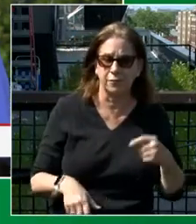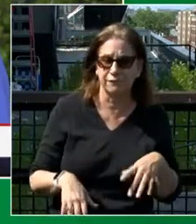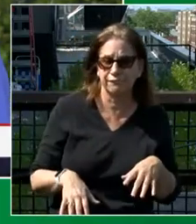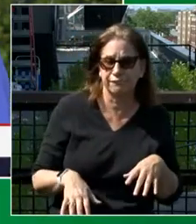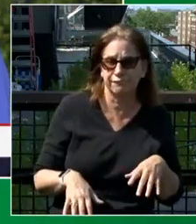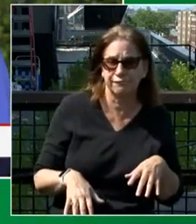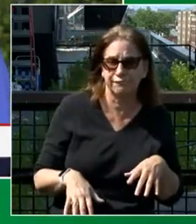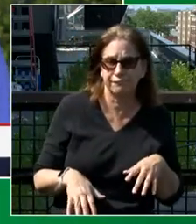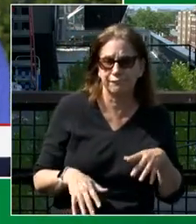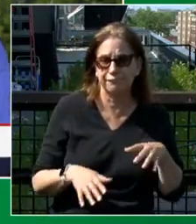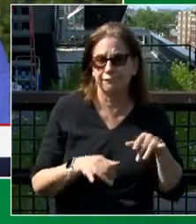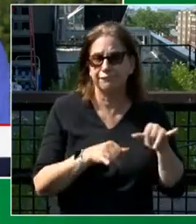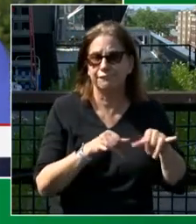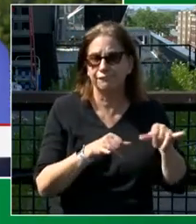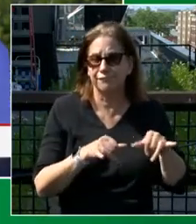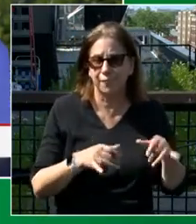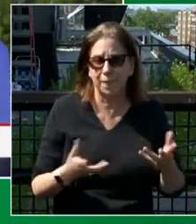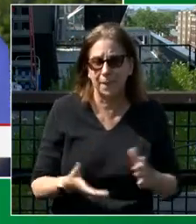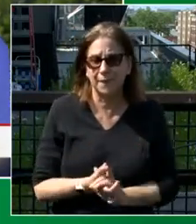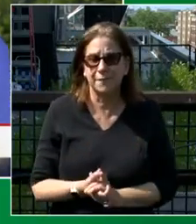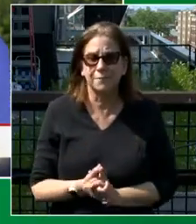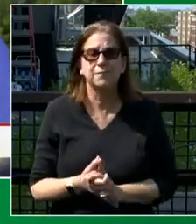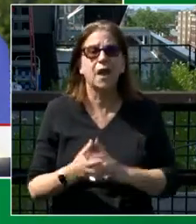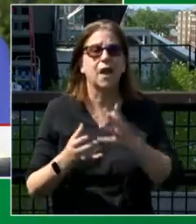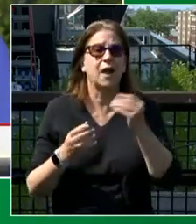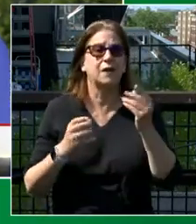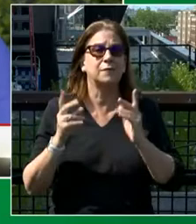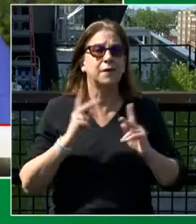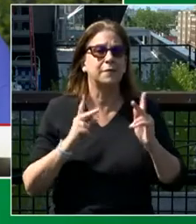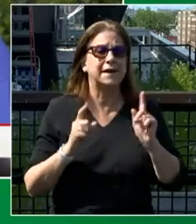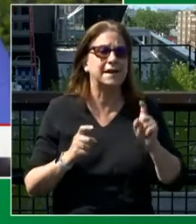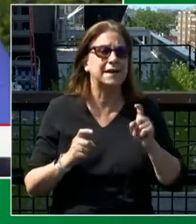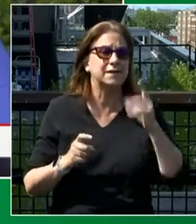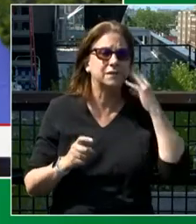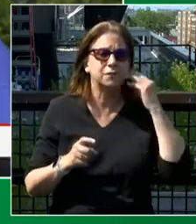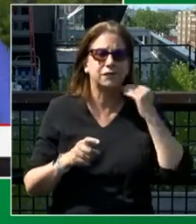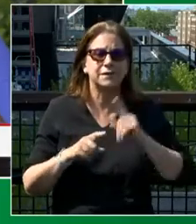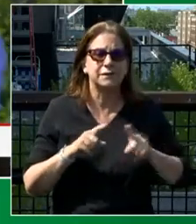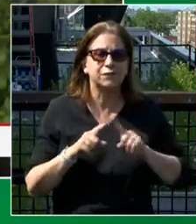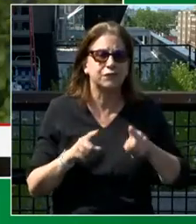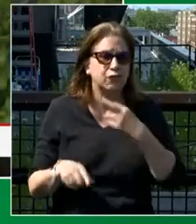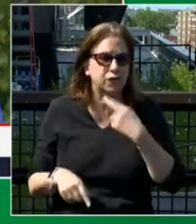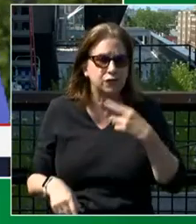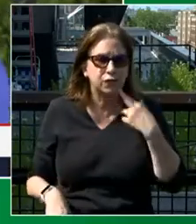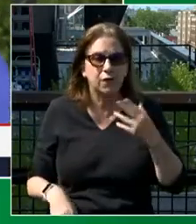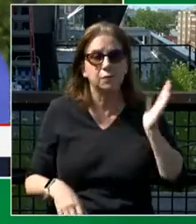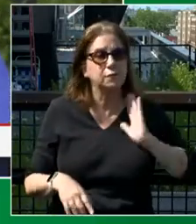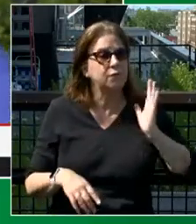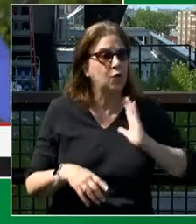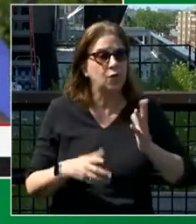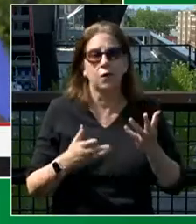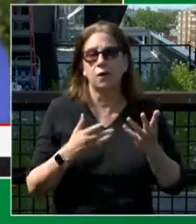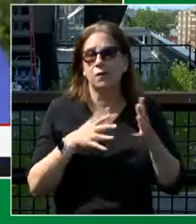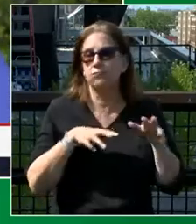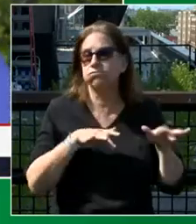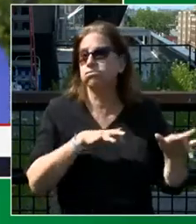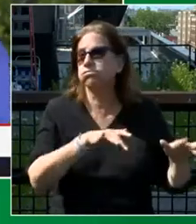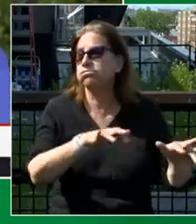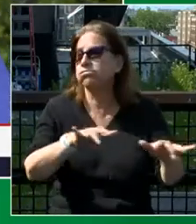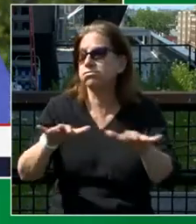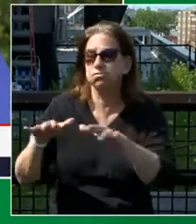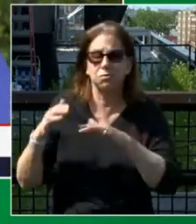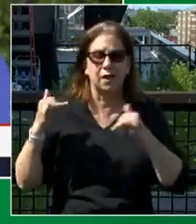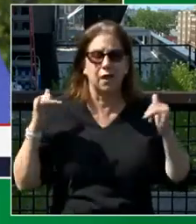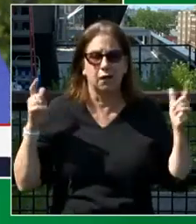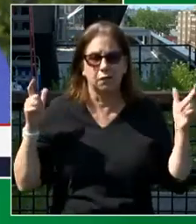like being able to operate everything within 5 blocks. And now people are thinking a trip to downtown is an extension. It's like, oh, I'm coming out of U Street. I'm going to hang out